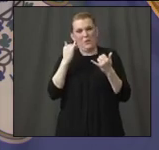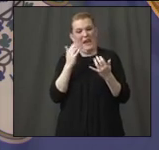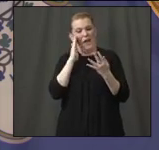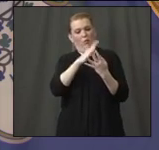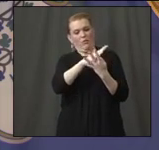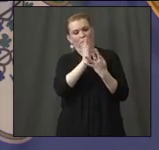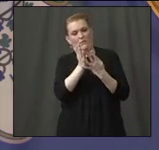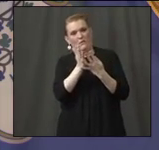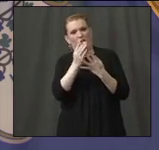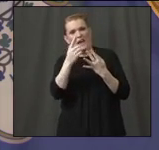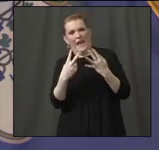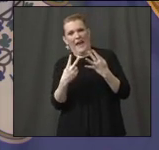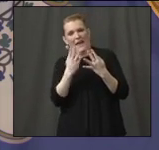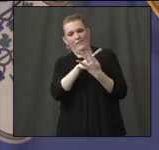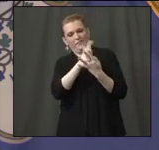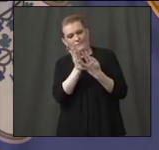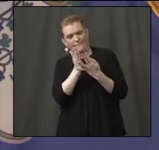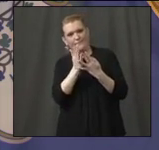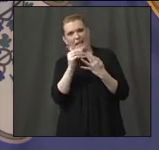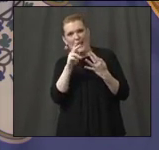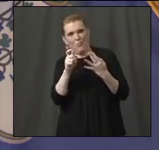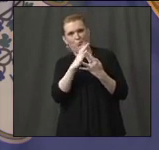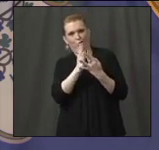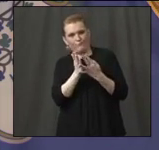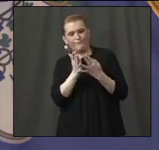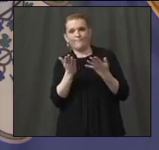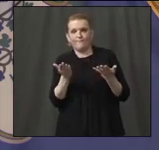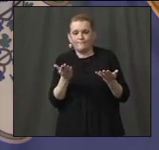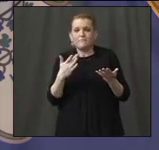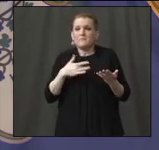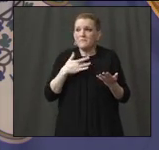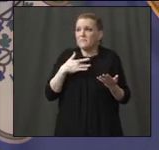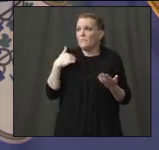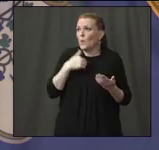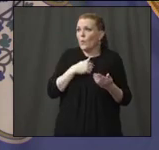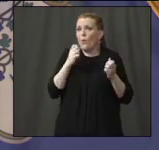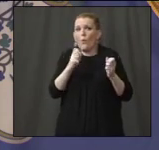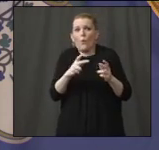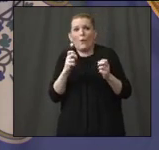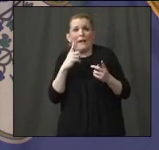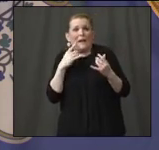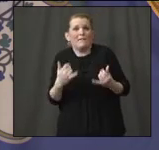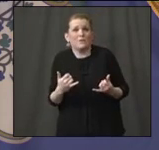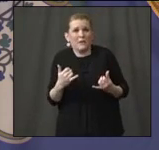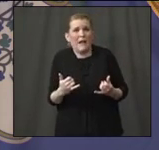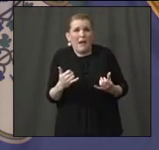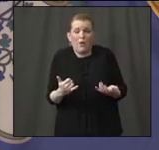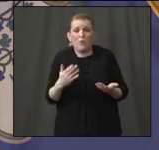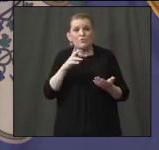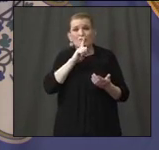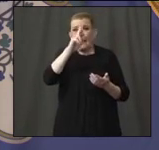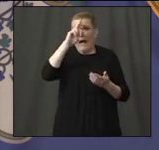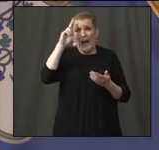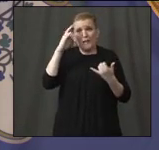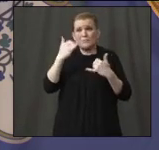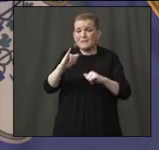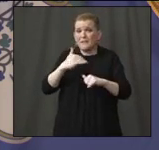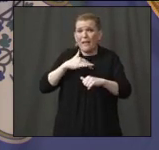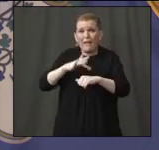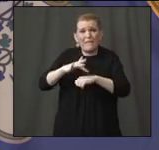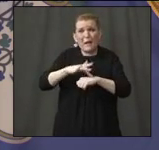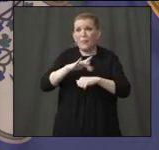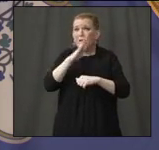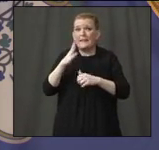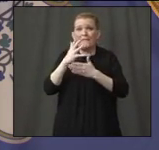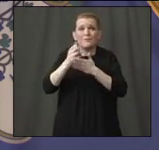I think the hospital system held up. I don't think anybody was denied. We had to catch up on the PPE. We've caught up on that